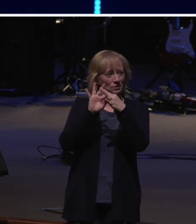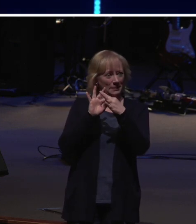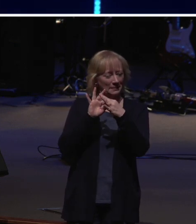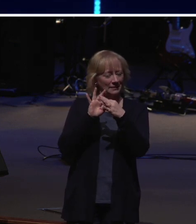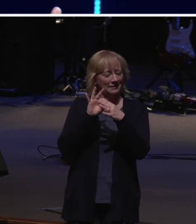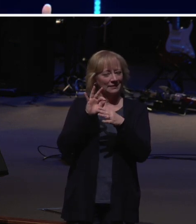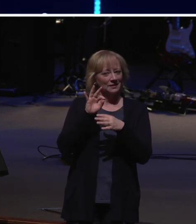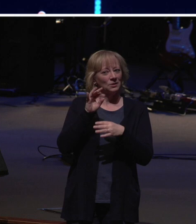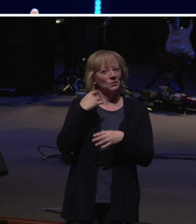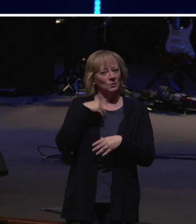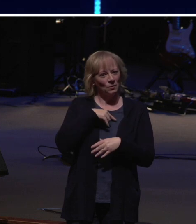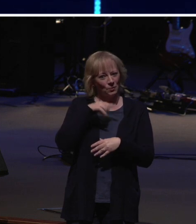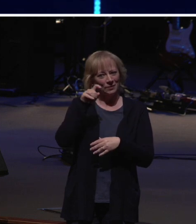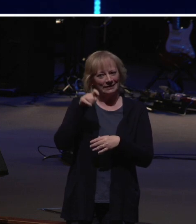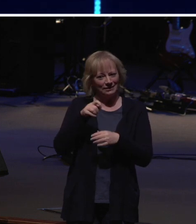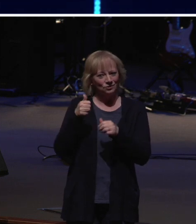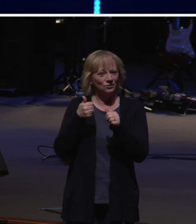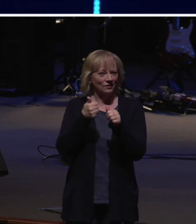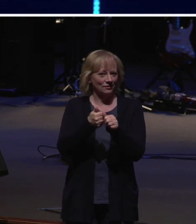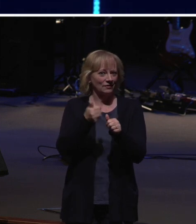he calls us to follow him.